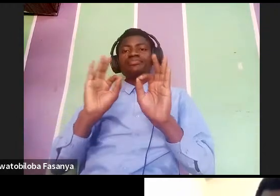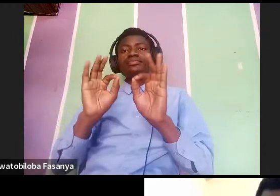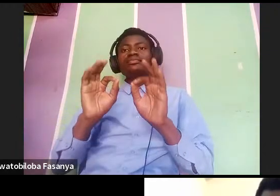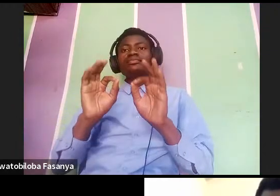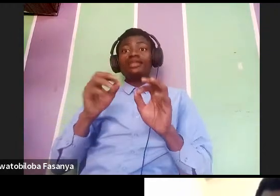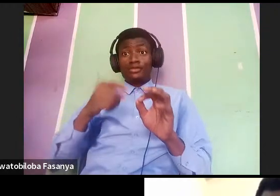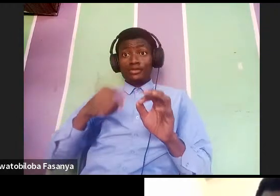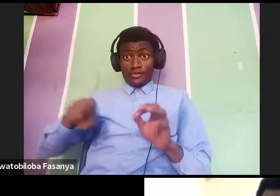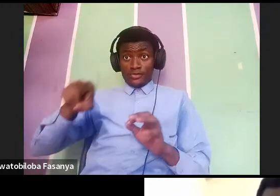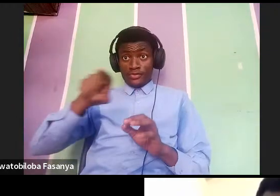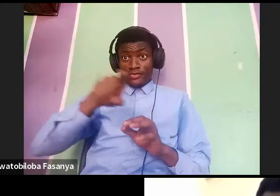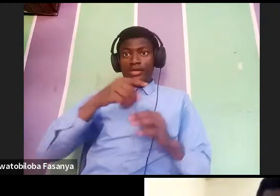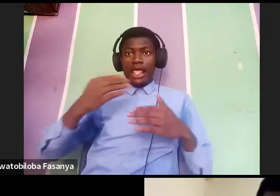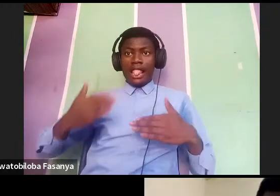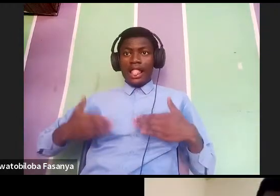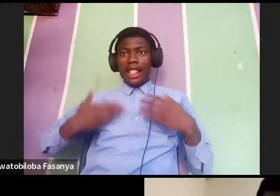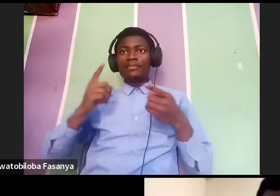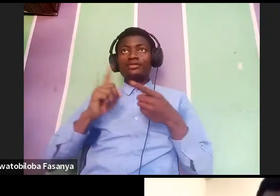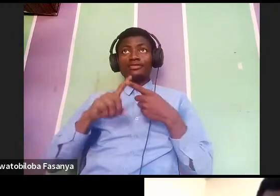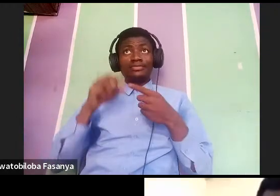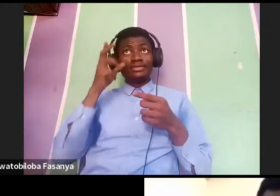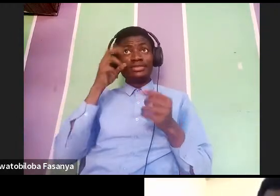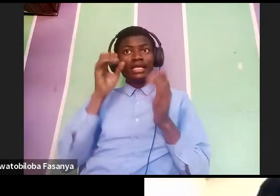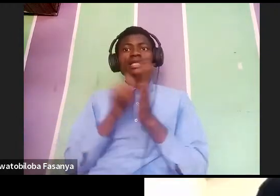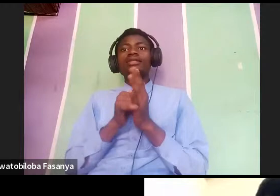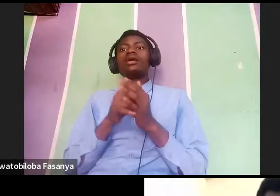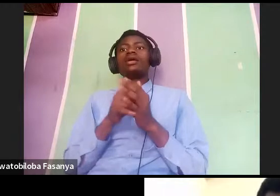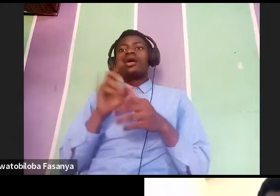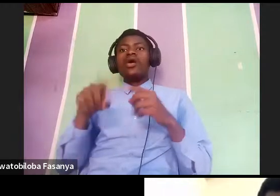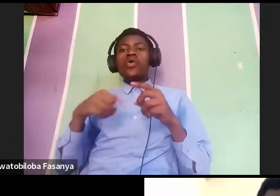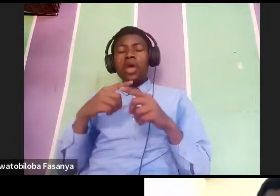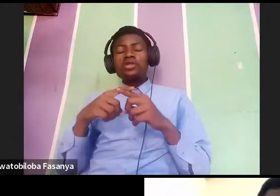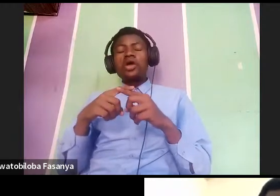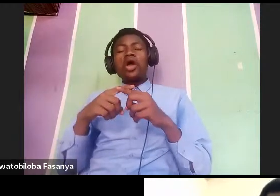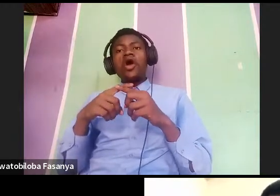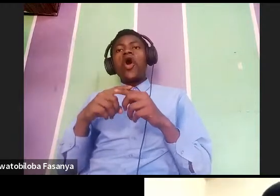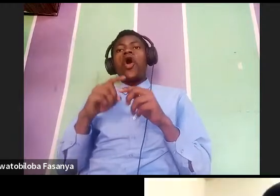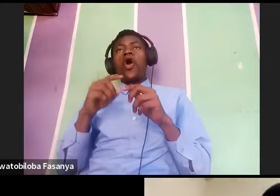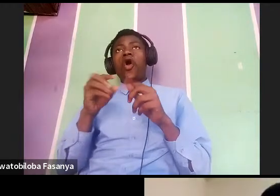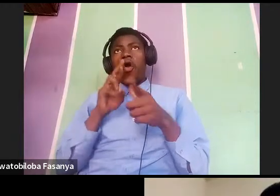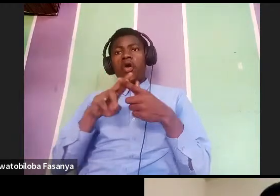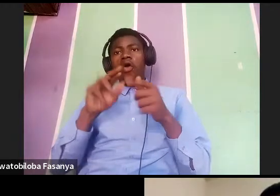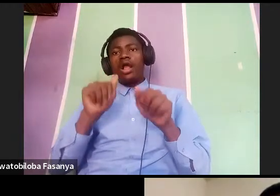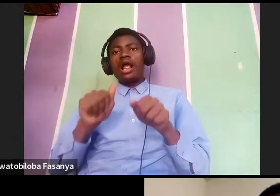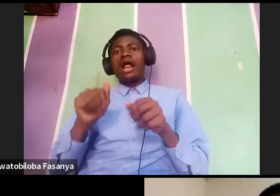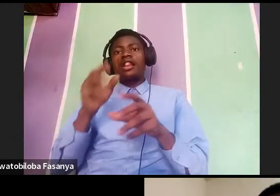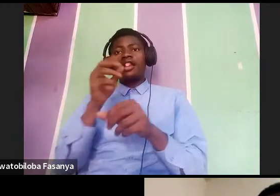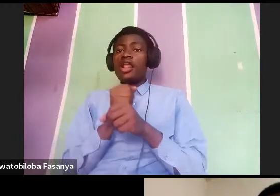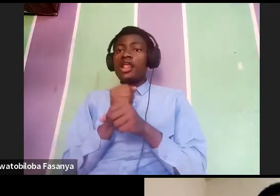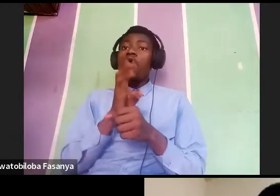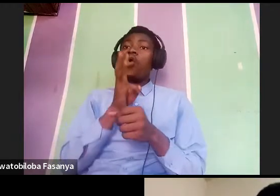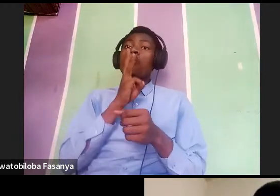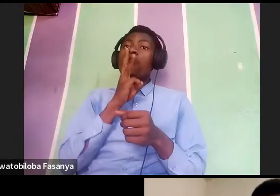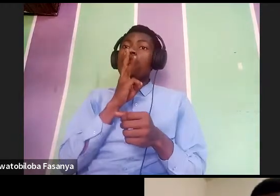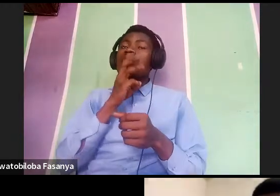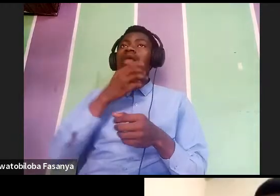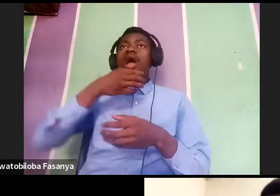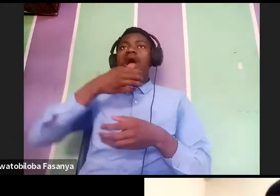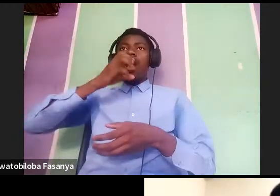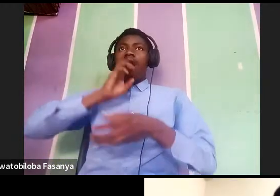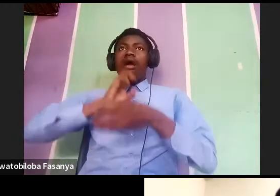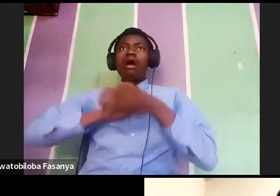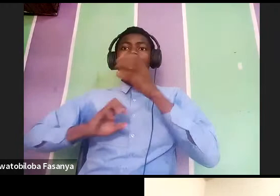cough it out. If it's not coming forth, you take water. If not, a bath or any other thing. I know some people have talked